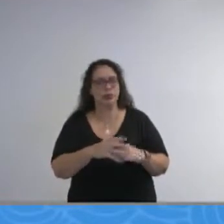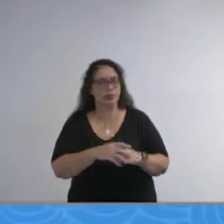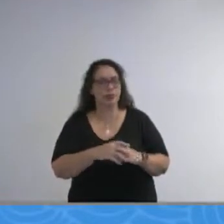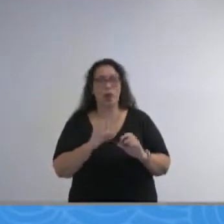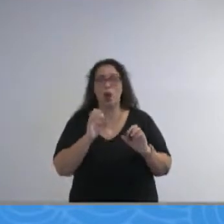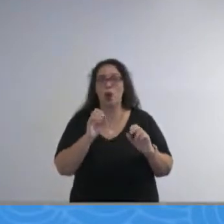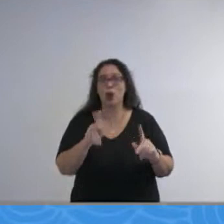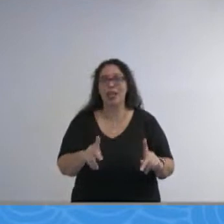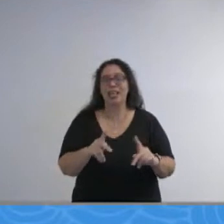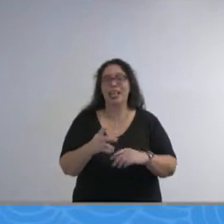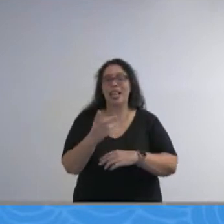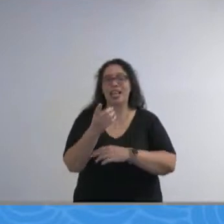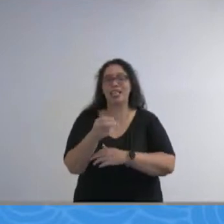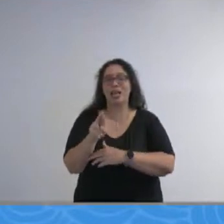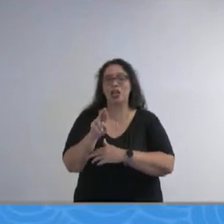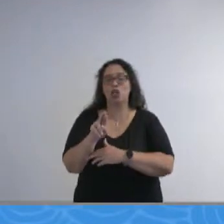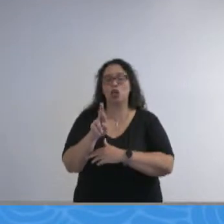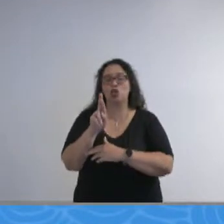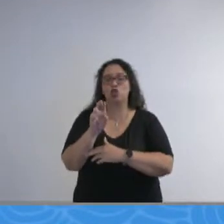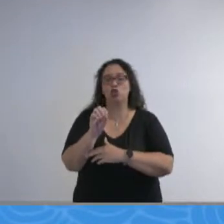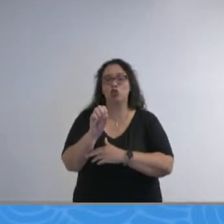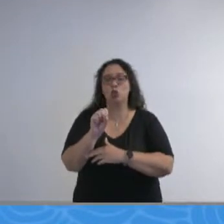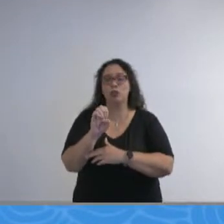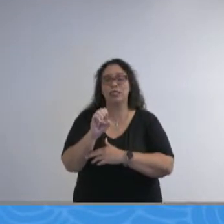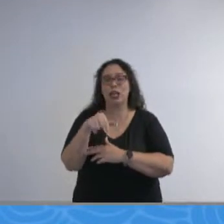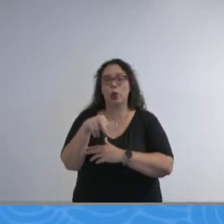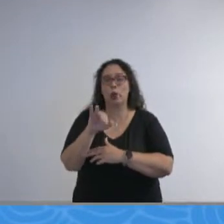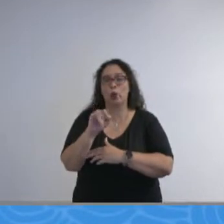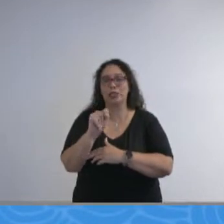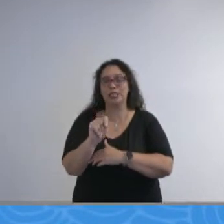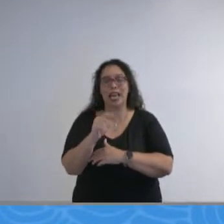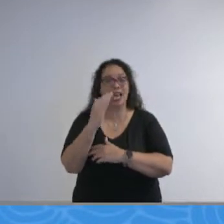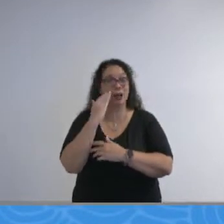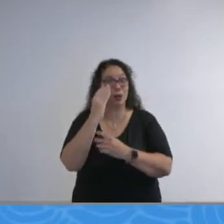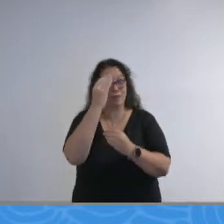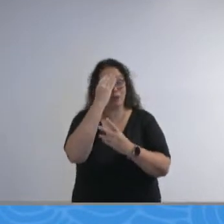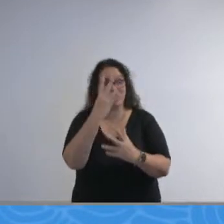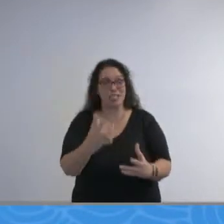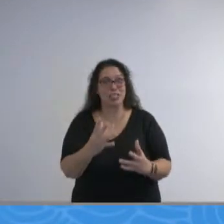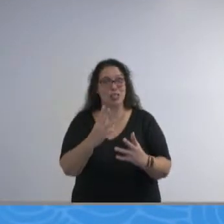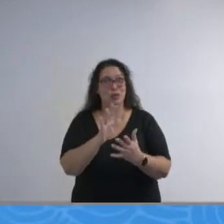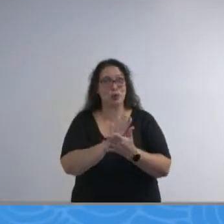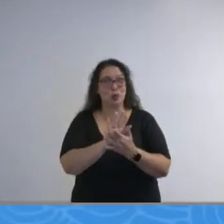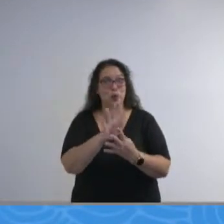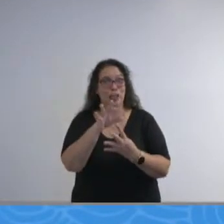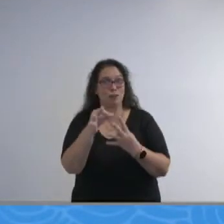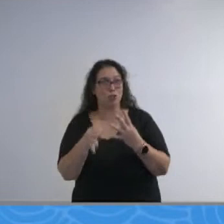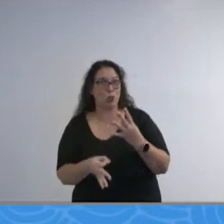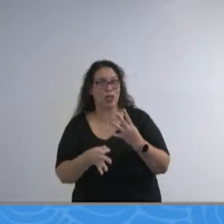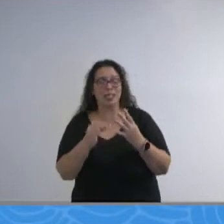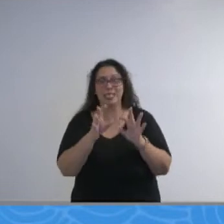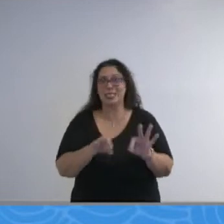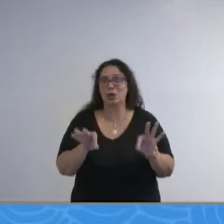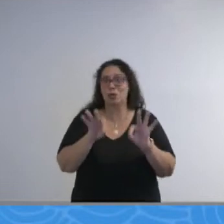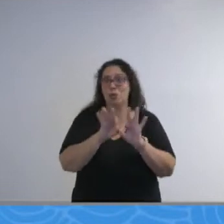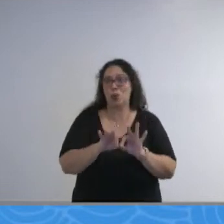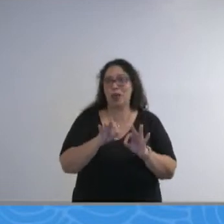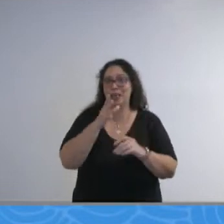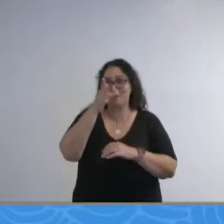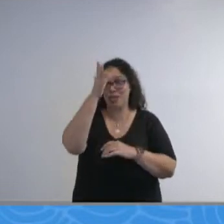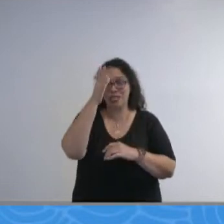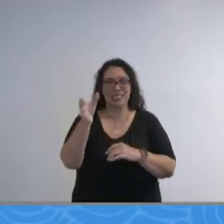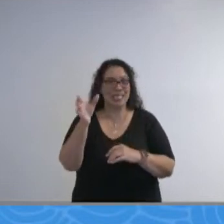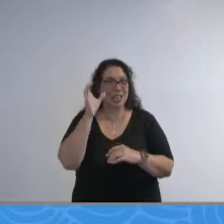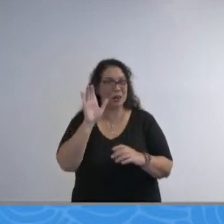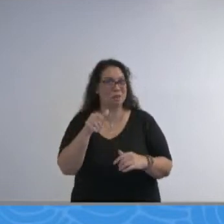Okay, Dr. Rosenquist, I know you had some information about the school of choice, and it's very important that the parents hear it. So